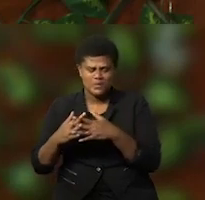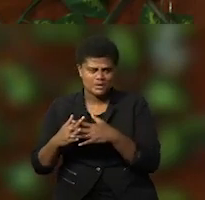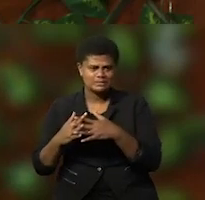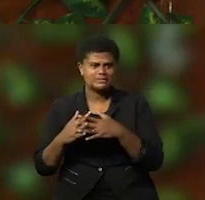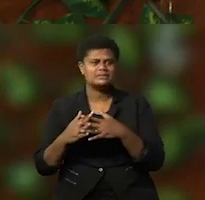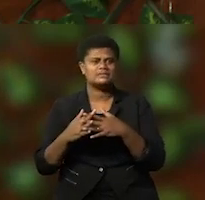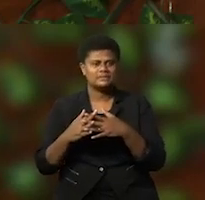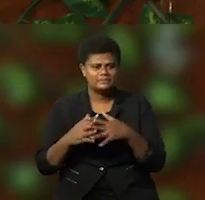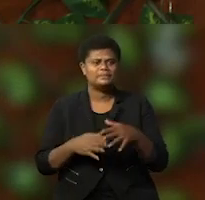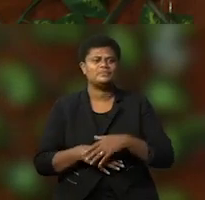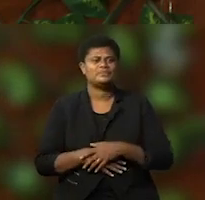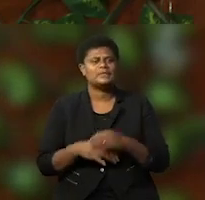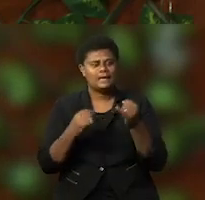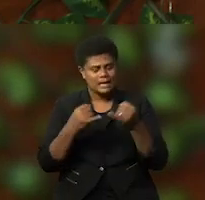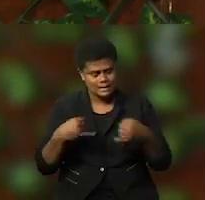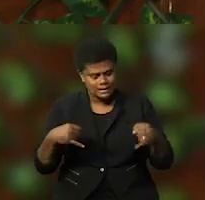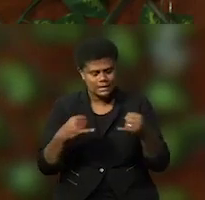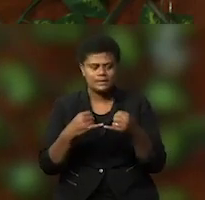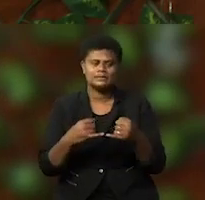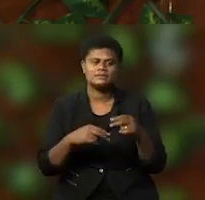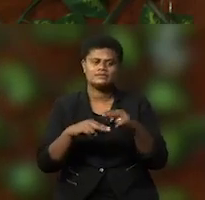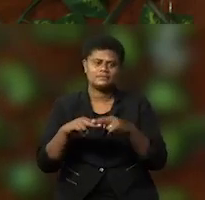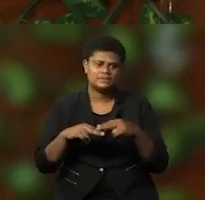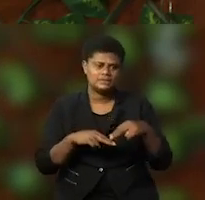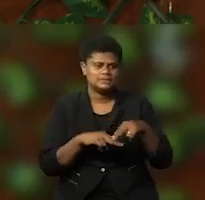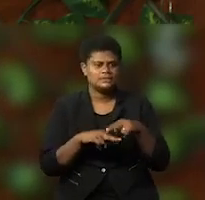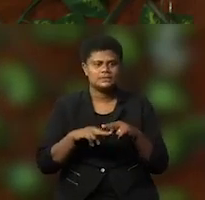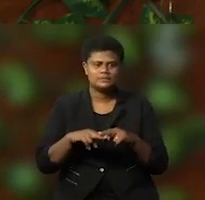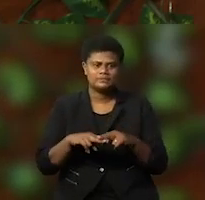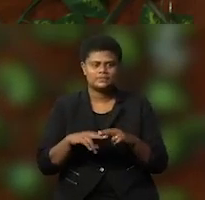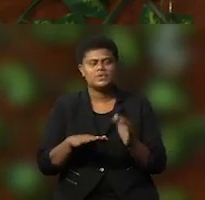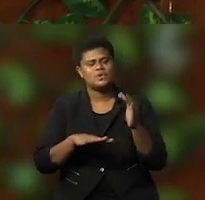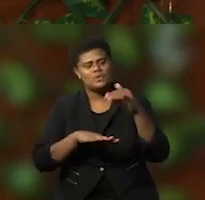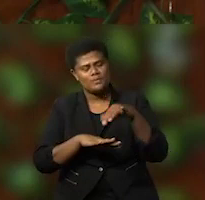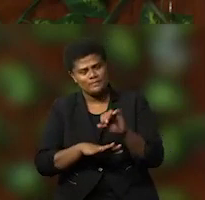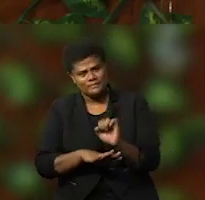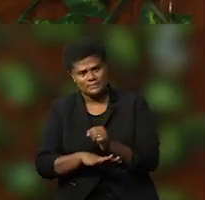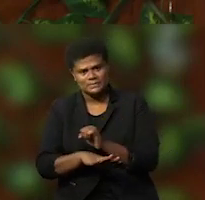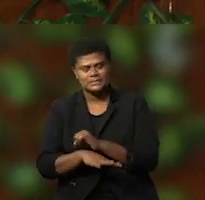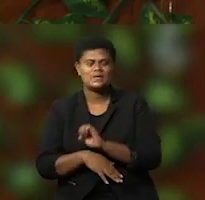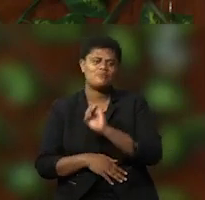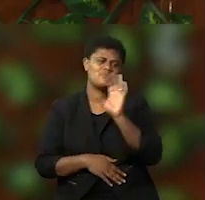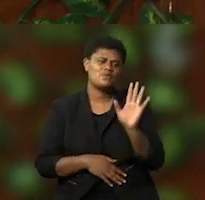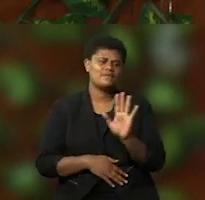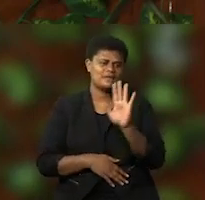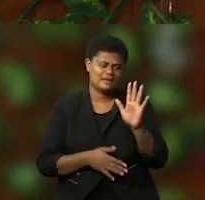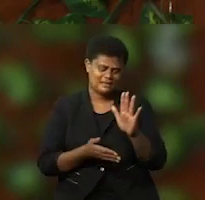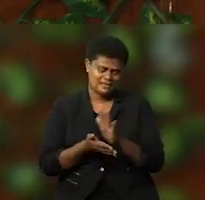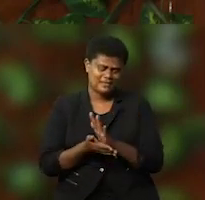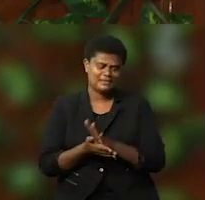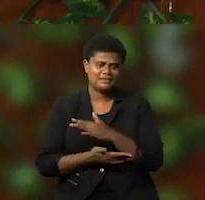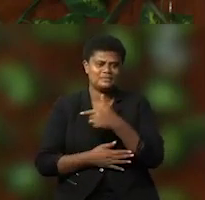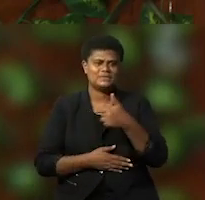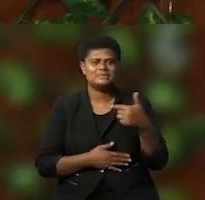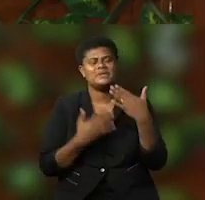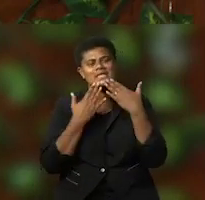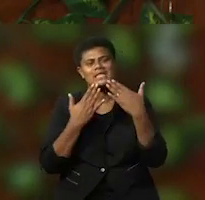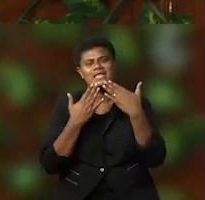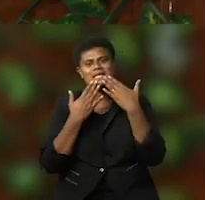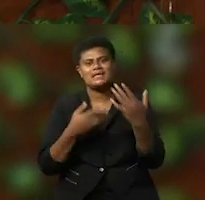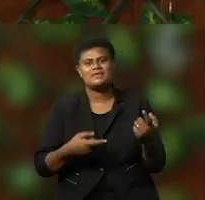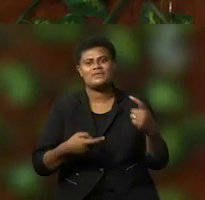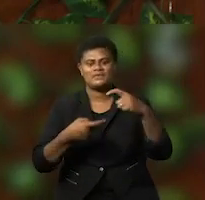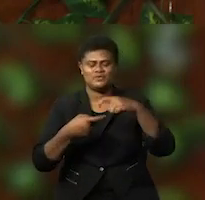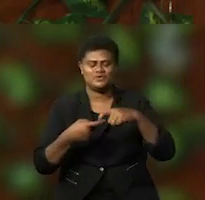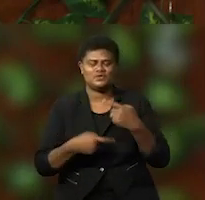the outer islands throughout the Pacific. And if you're tuning in from somewhere across the world, Bolobinaka, happy Sabbath to you. And thank you for